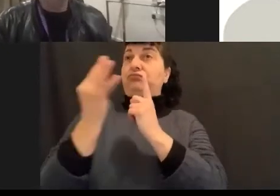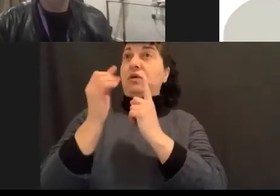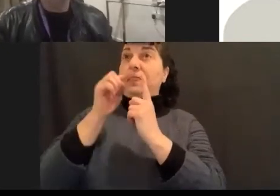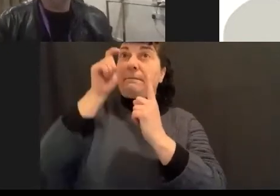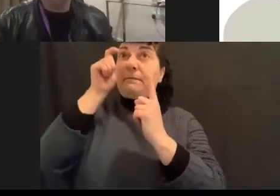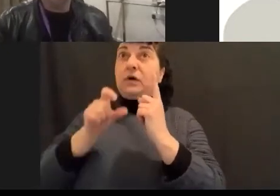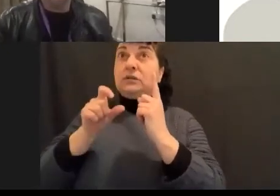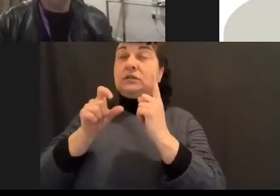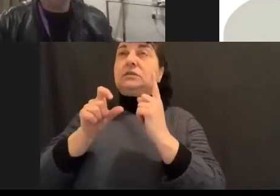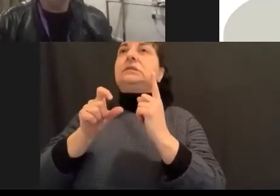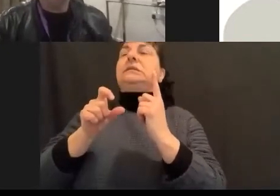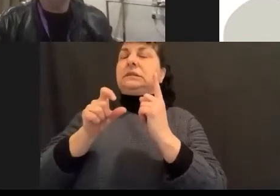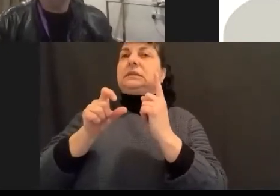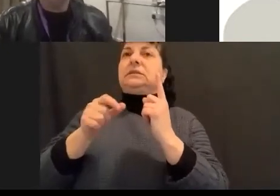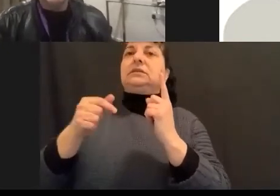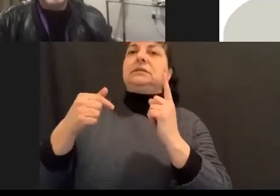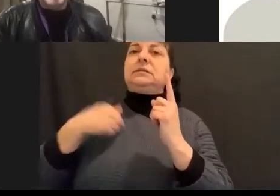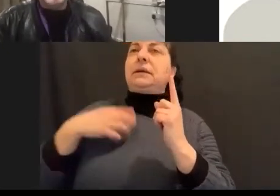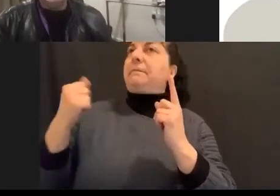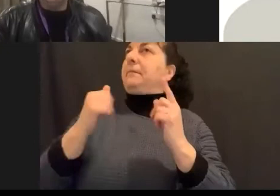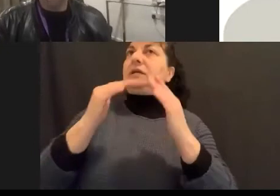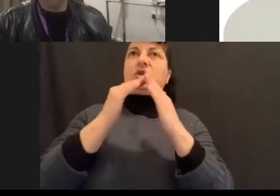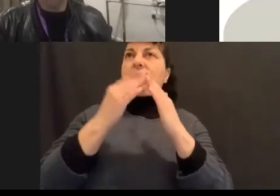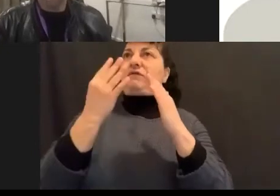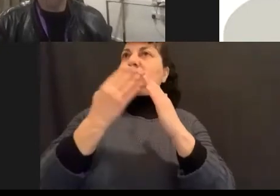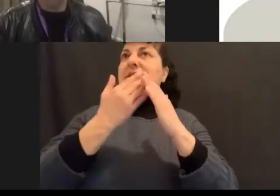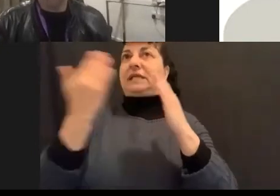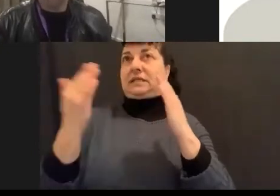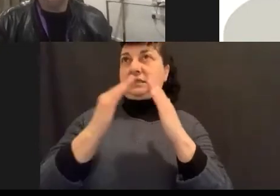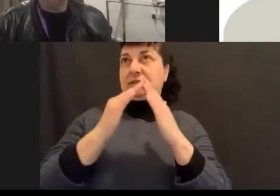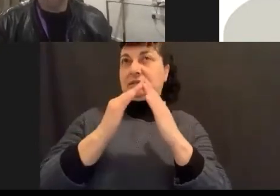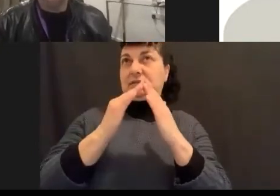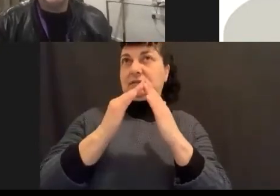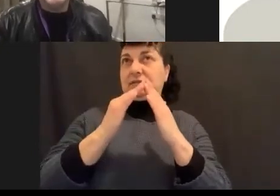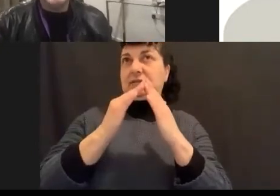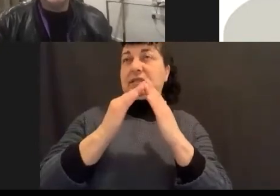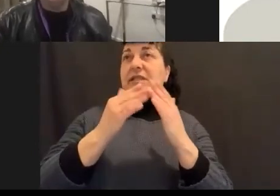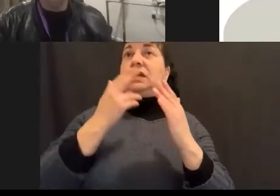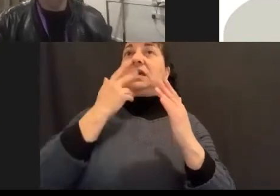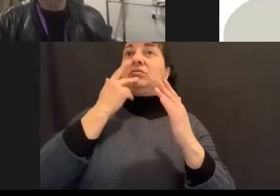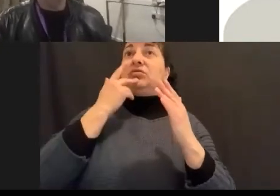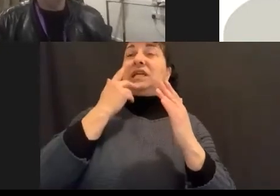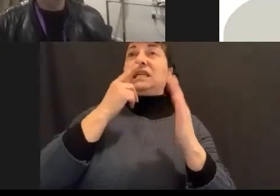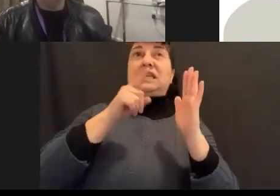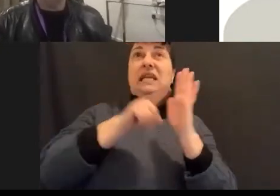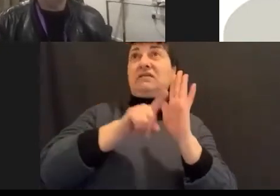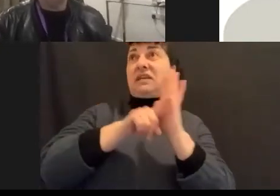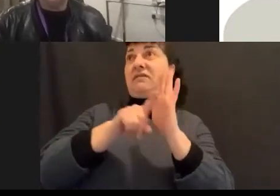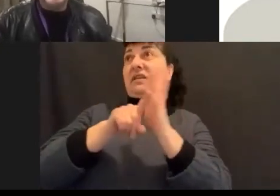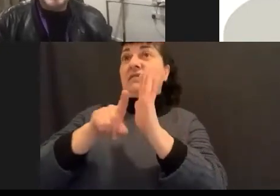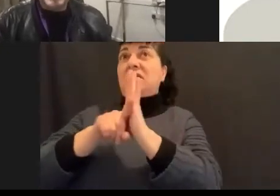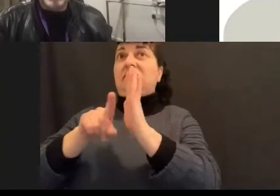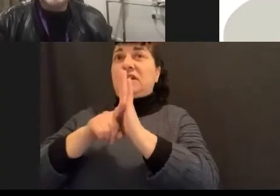only be released with a negative test. Ideally, the test will be performed on day 14, but that doesn't give you enough time